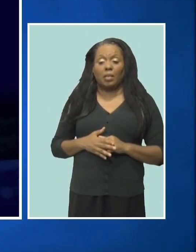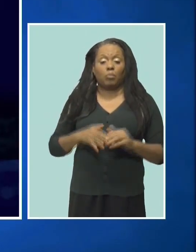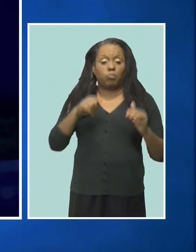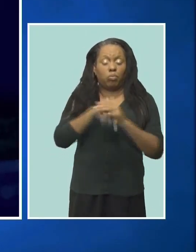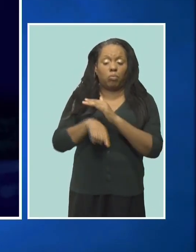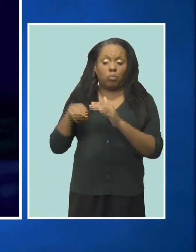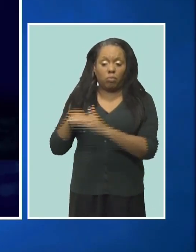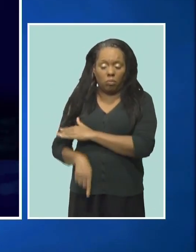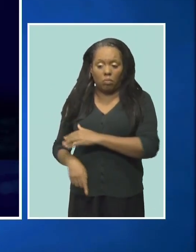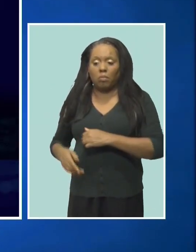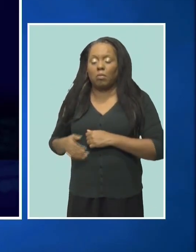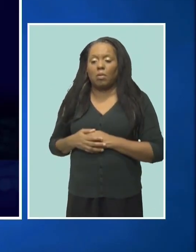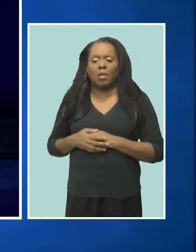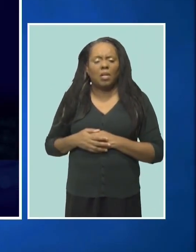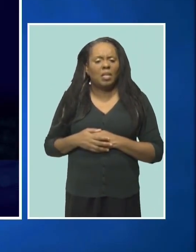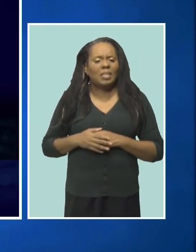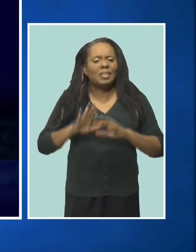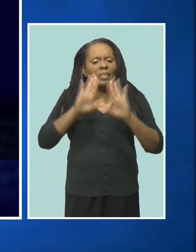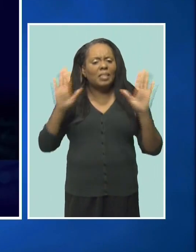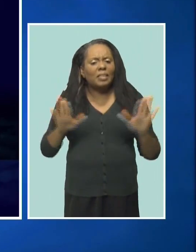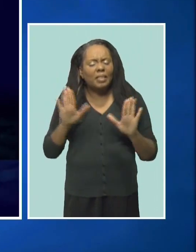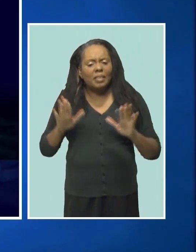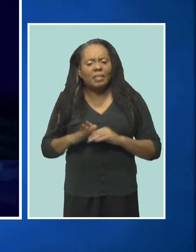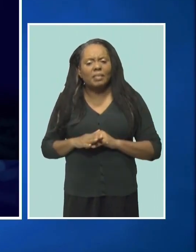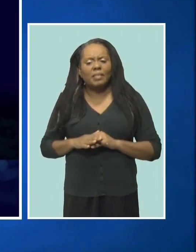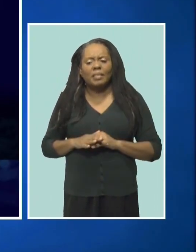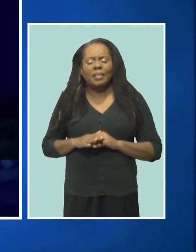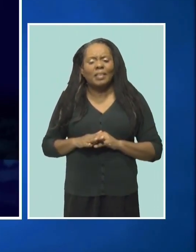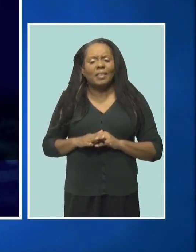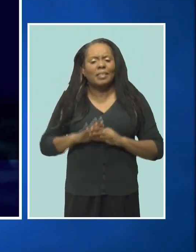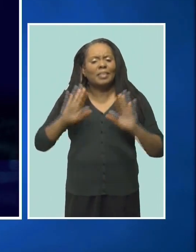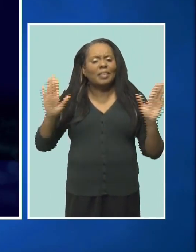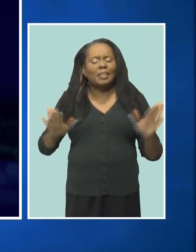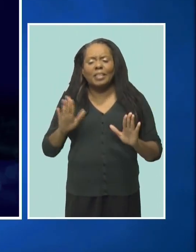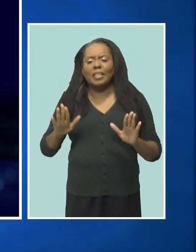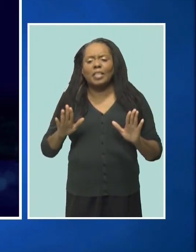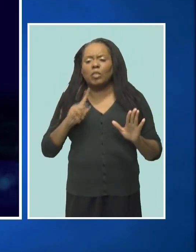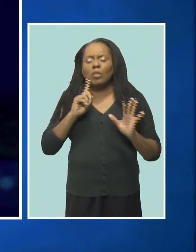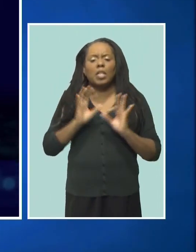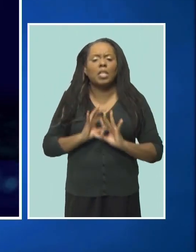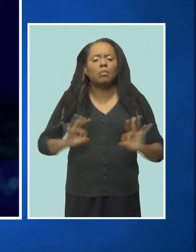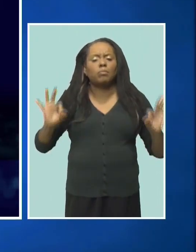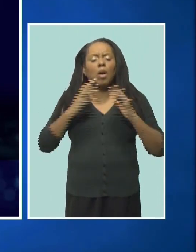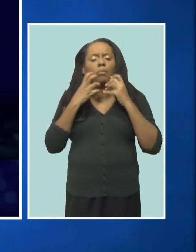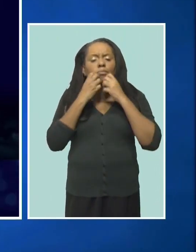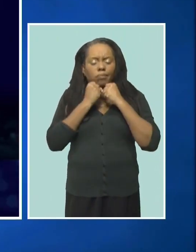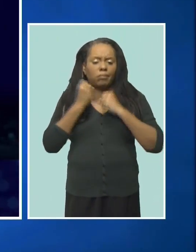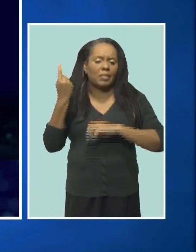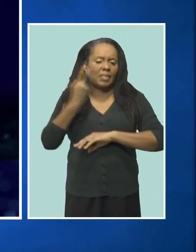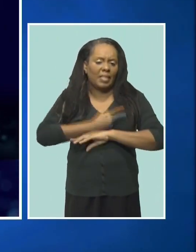marred by violence on a day that most Barbadians hold dear and sacred.